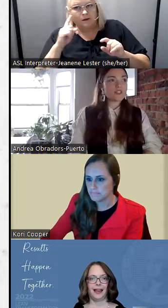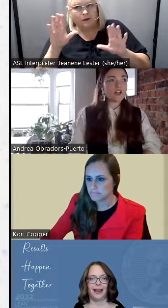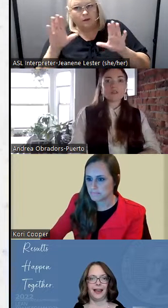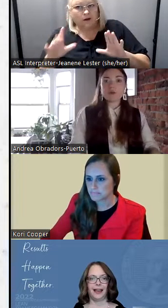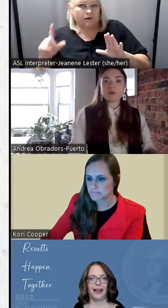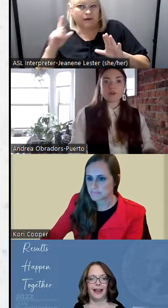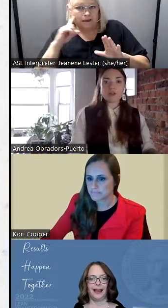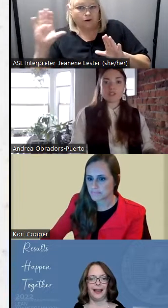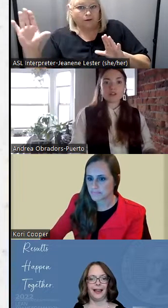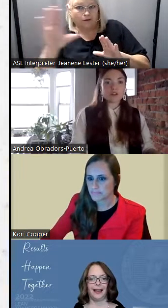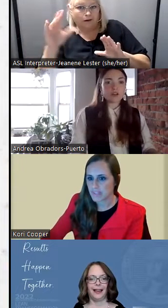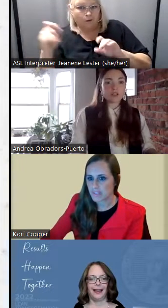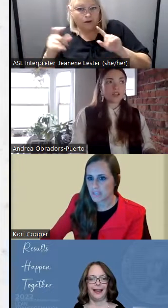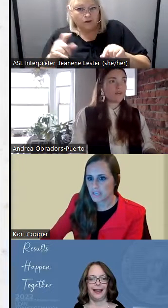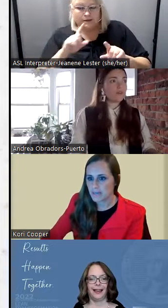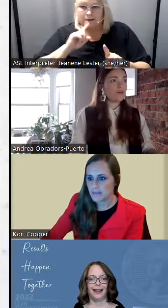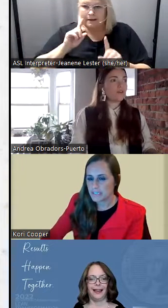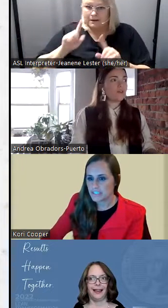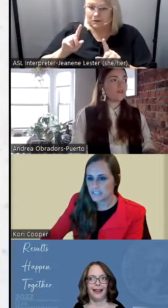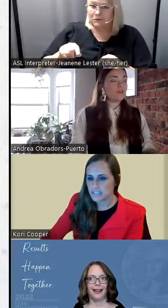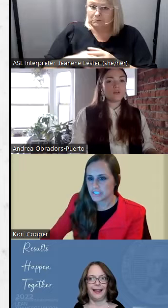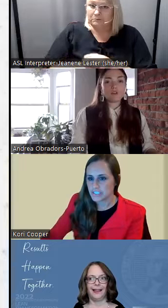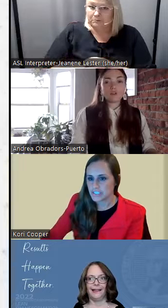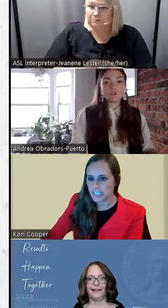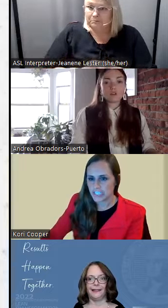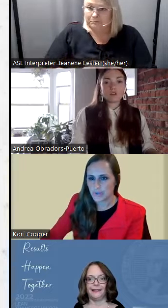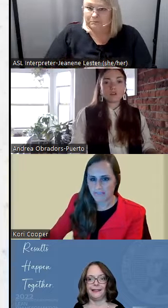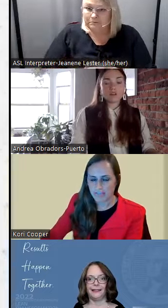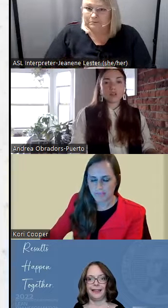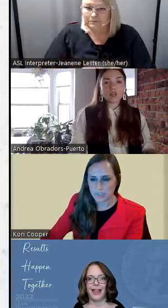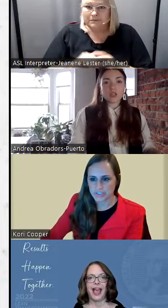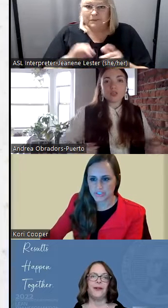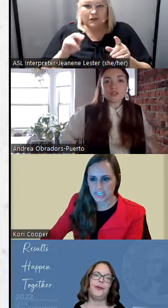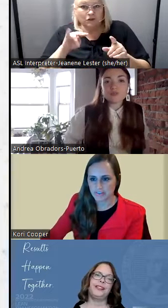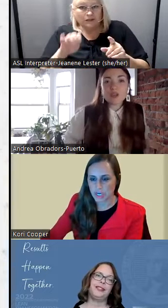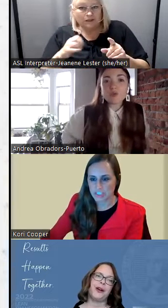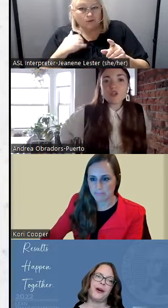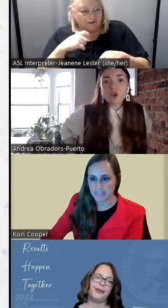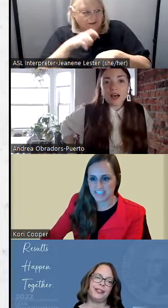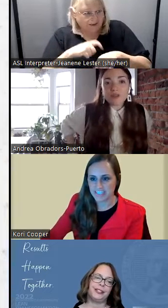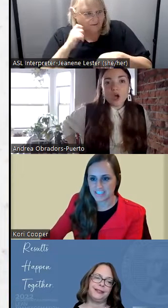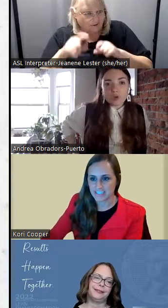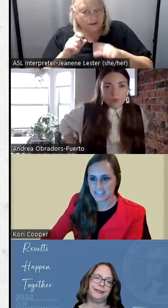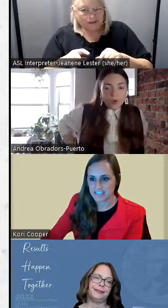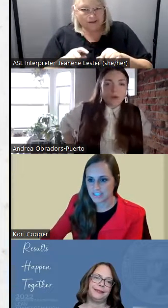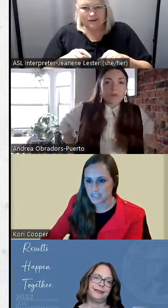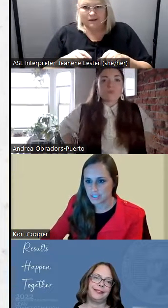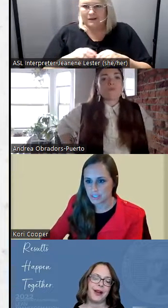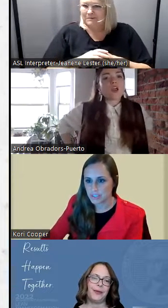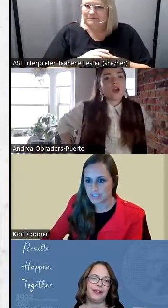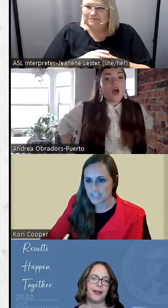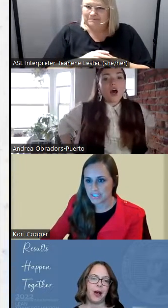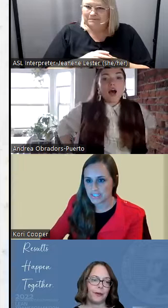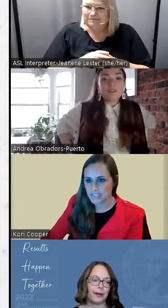and to solve some of the questions our audience can have. Jeannie, do we have time for questions, or is it kind of a hard If we stop? do have, no, okay.